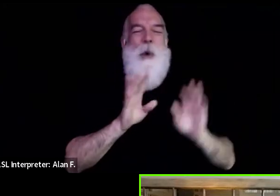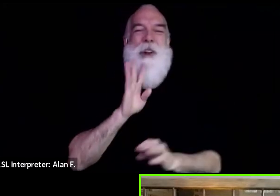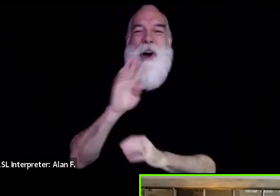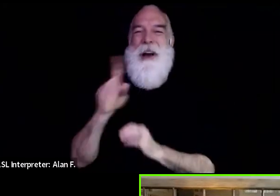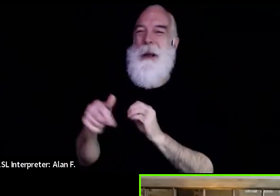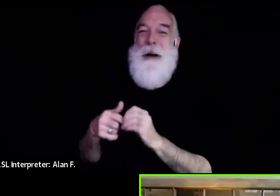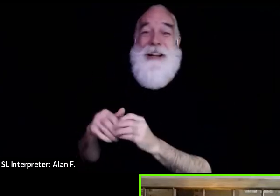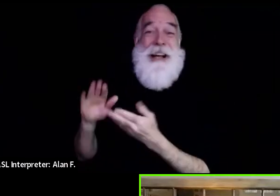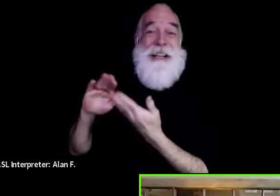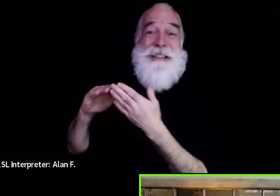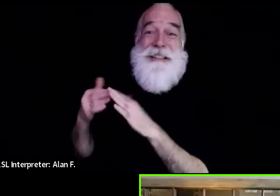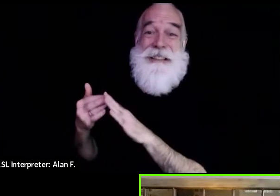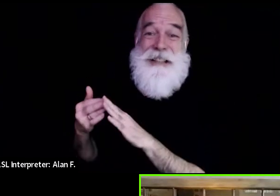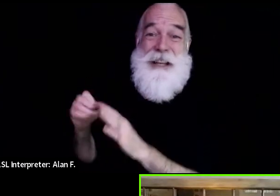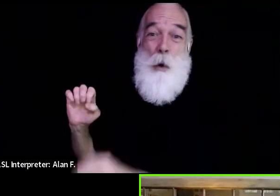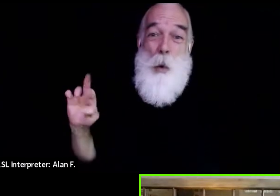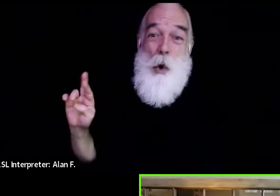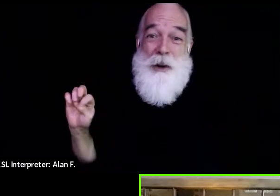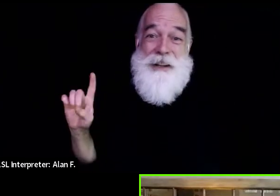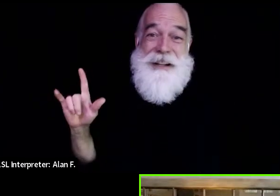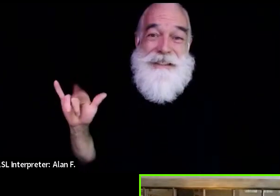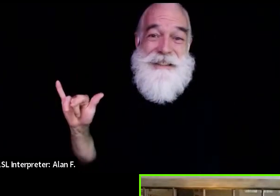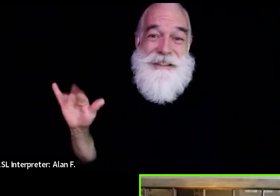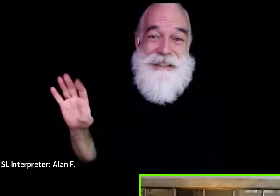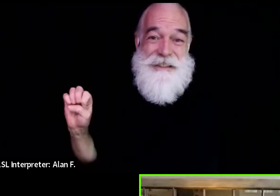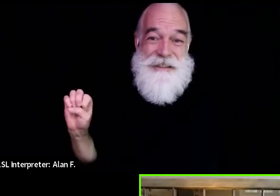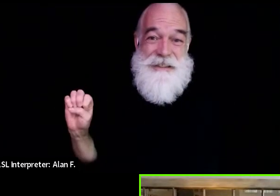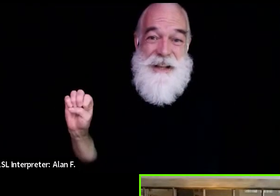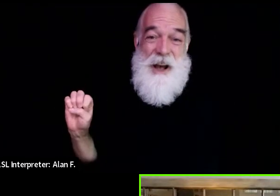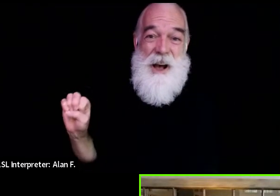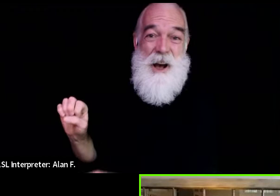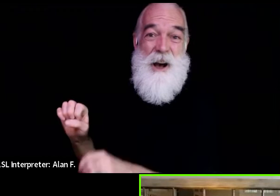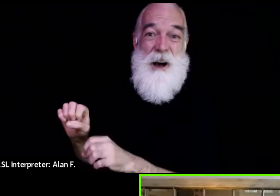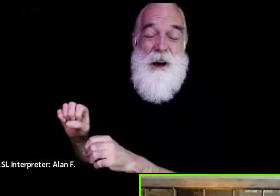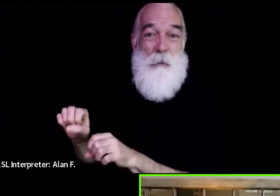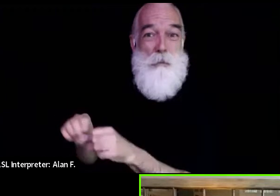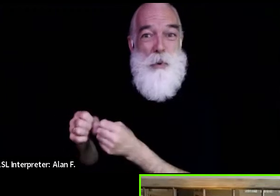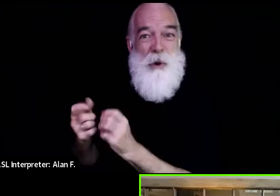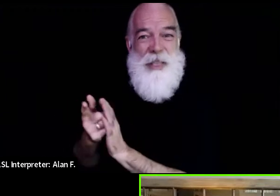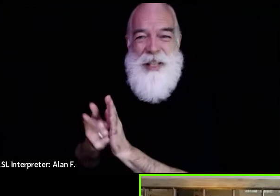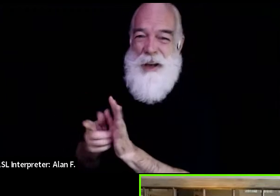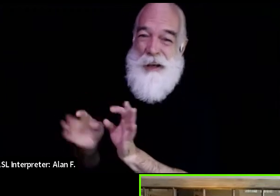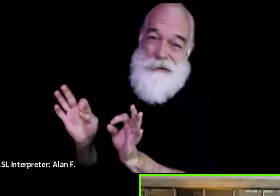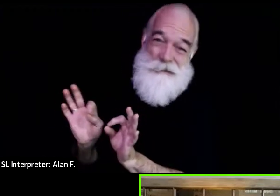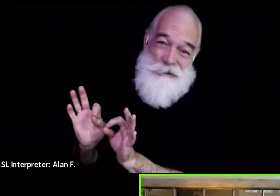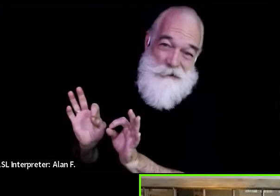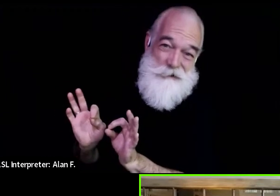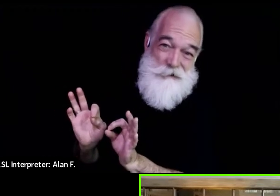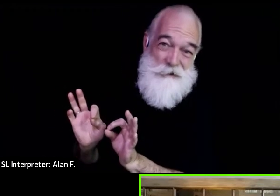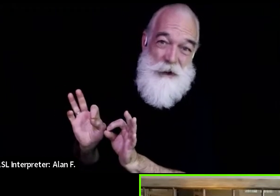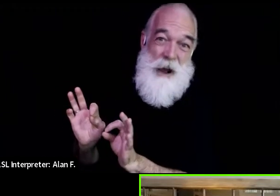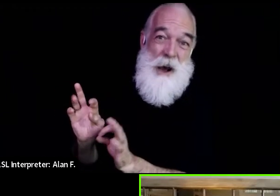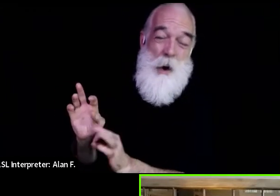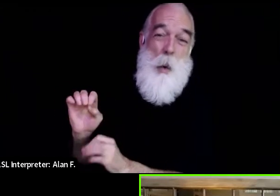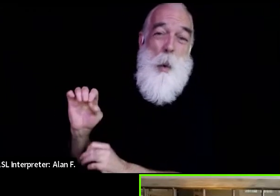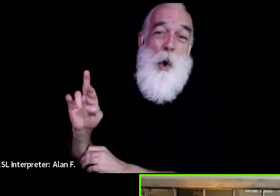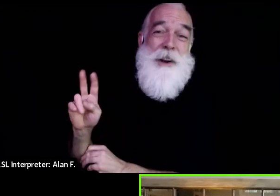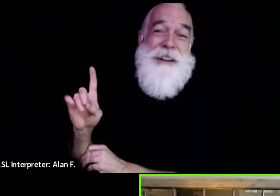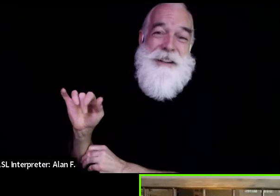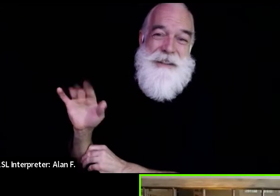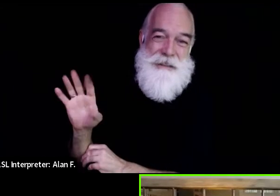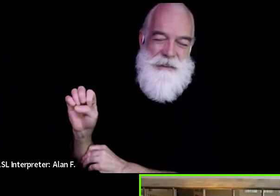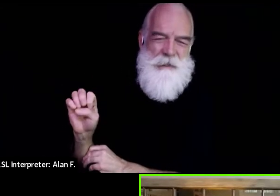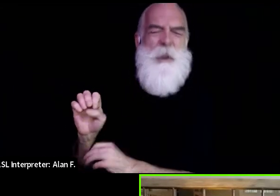violations. So it gave us an opportunity to really think differently about what we would do with this facility and how we would